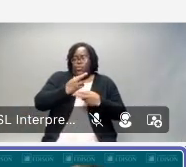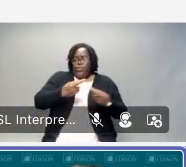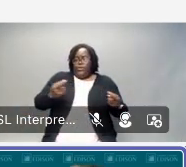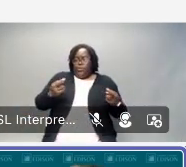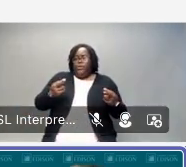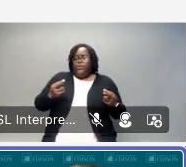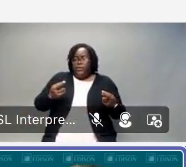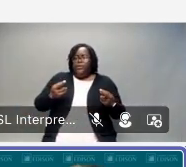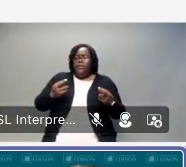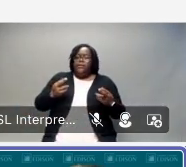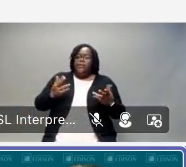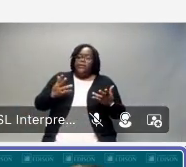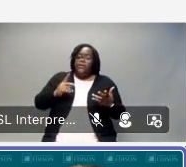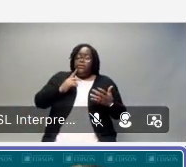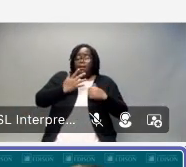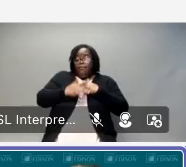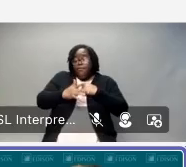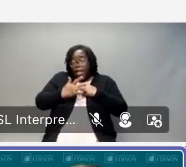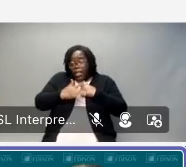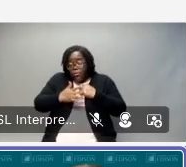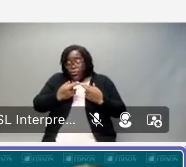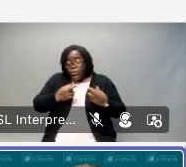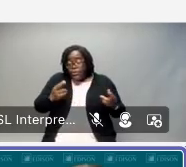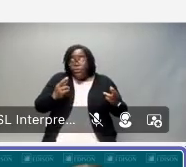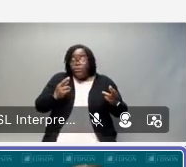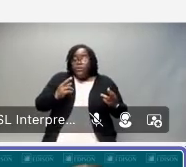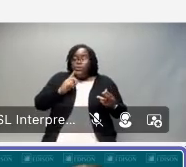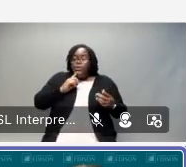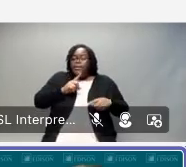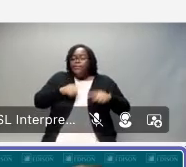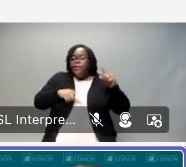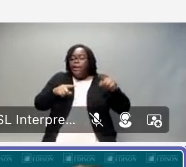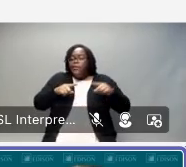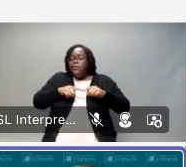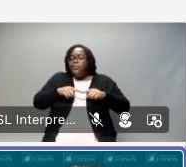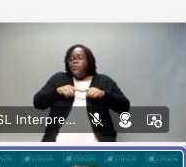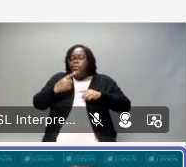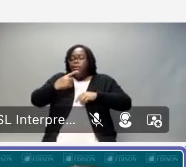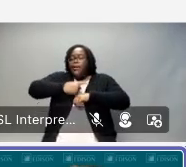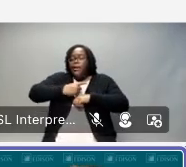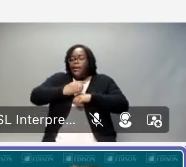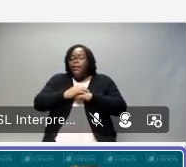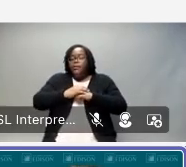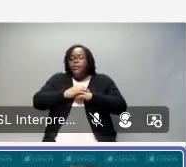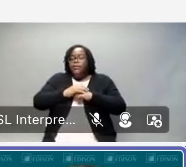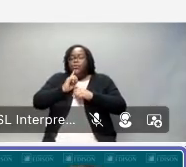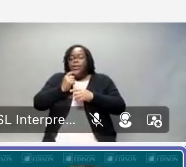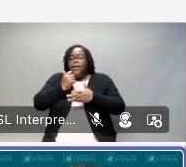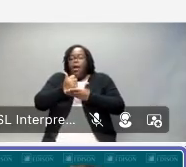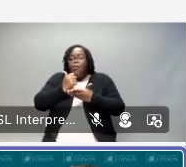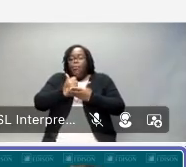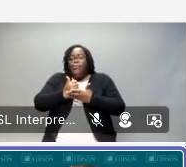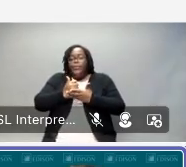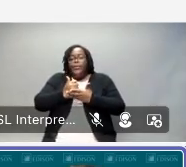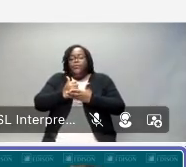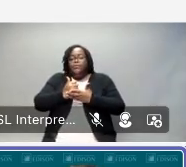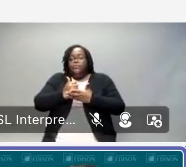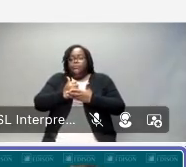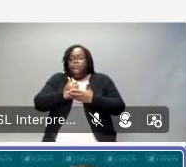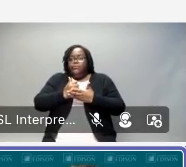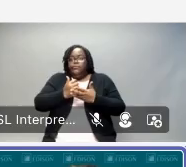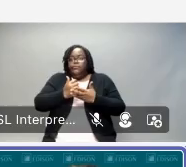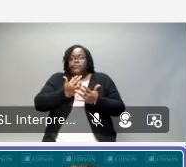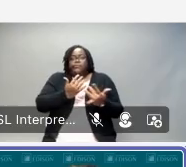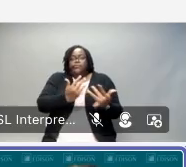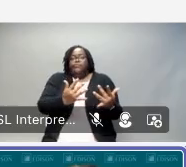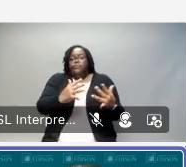are, the available resources vary from day to day to help fight fires. And the other thing I would mention